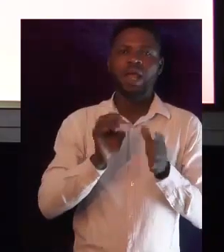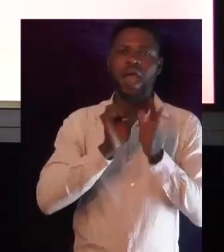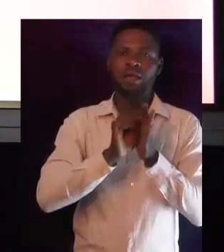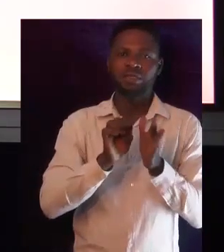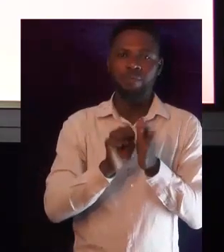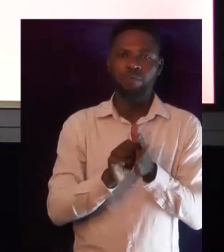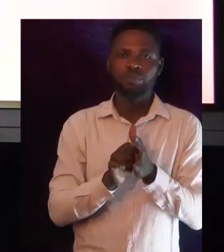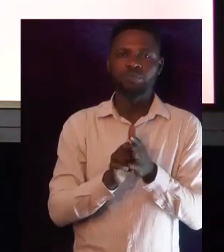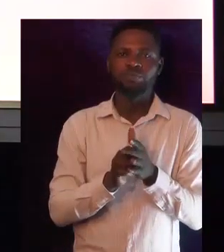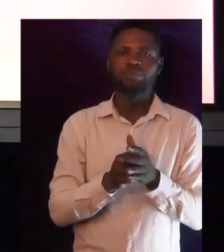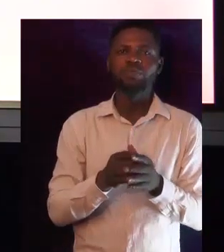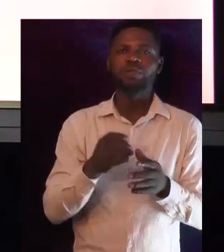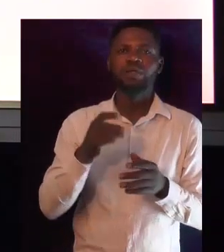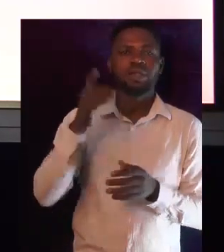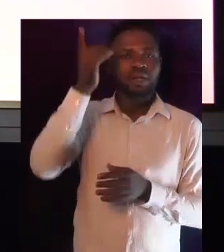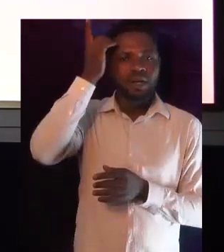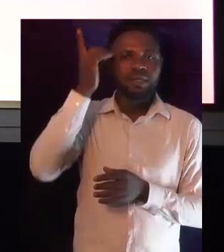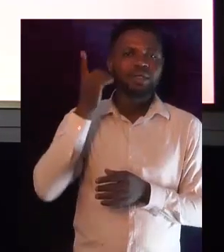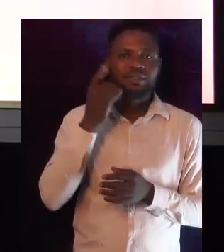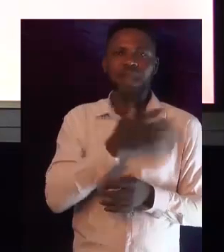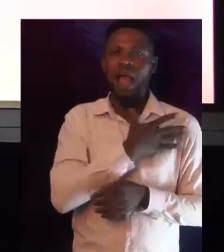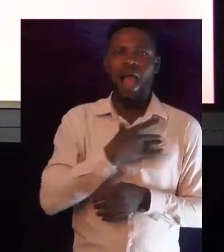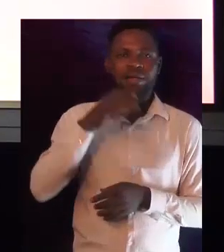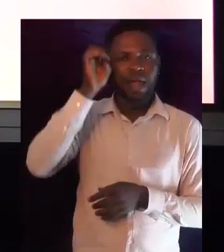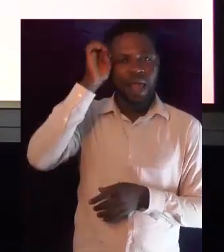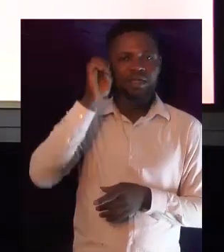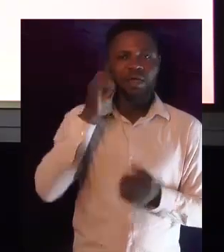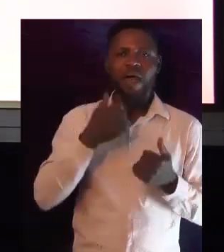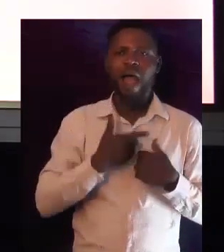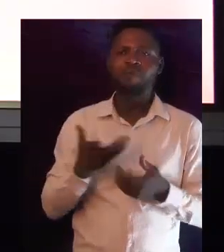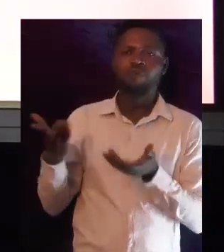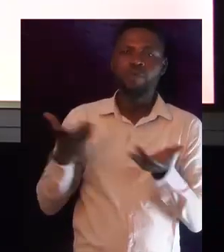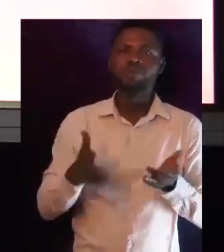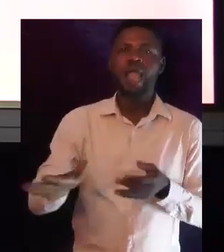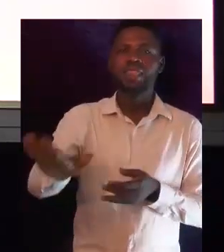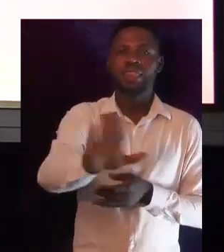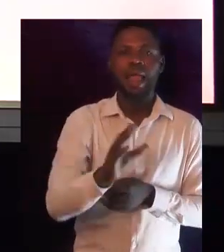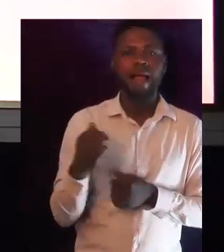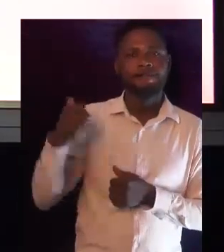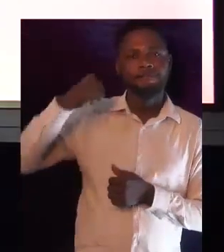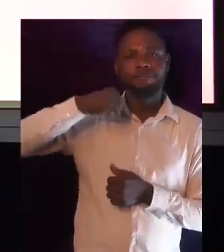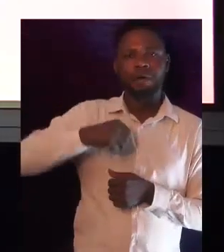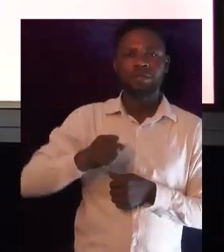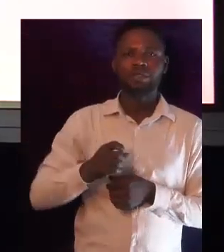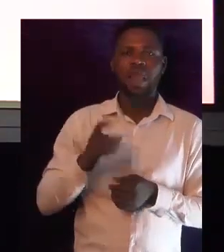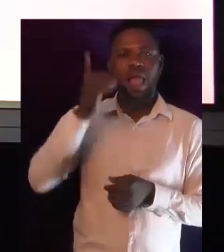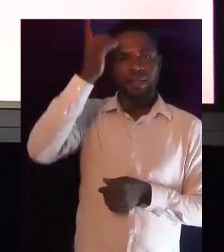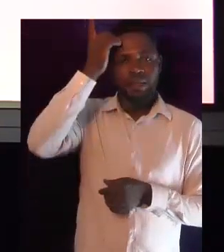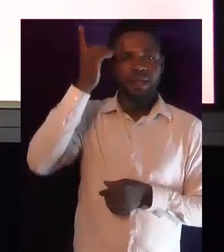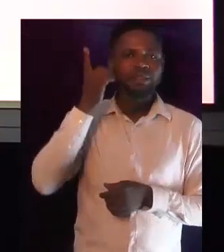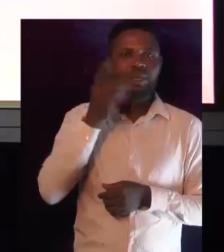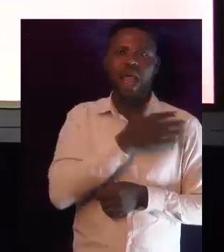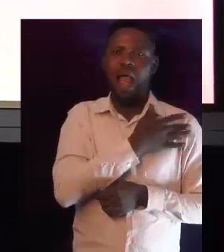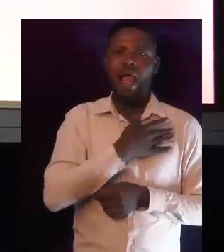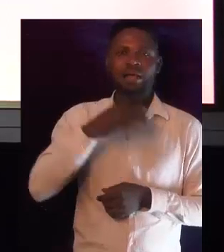to. Example, Deji and Eson have brought their bags. Deji